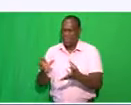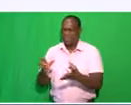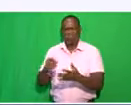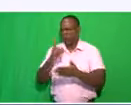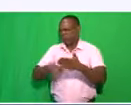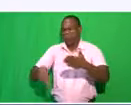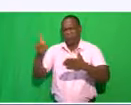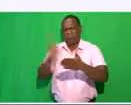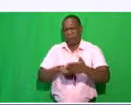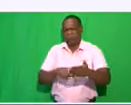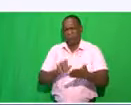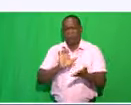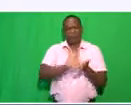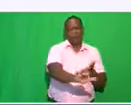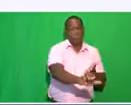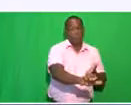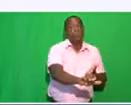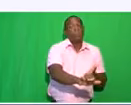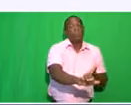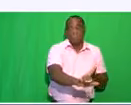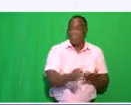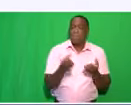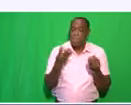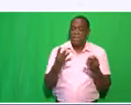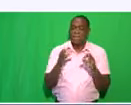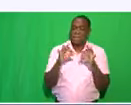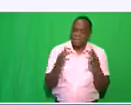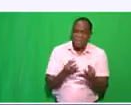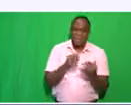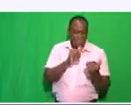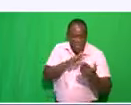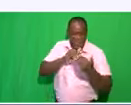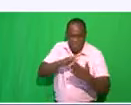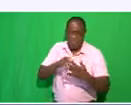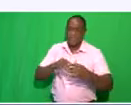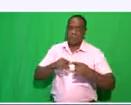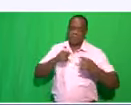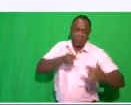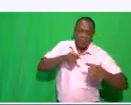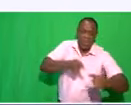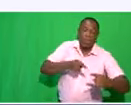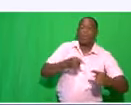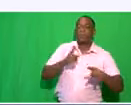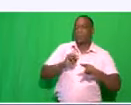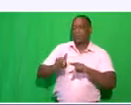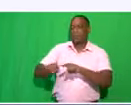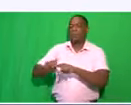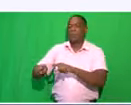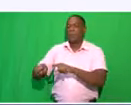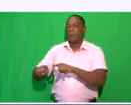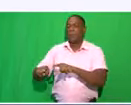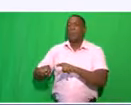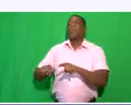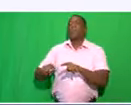that children were facing, families were facing, the pressures, et cetera. And we moved through that